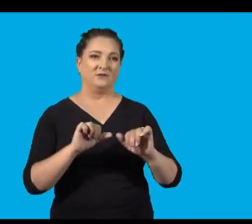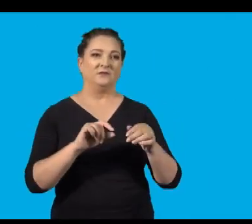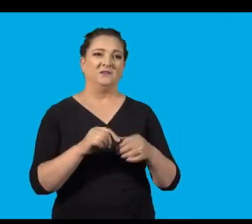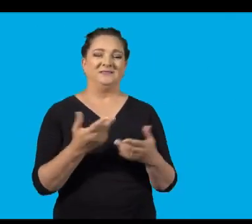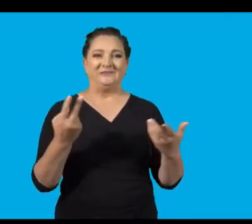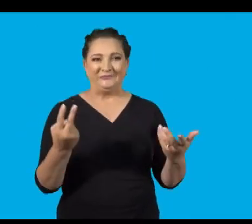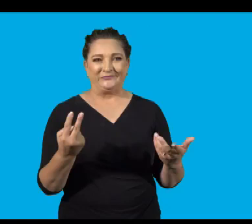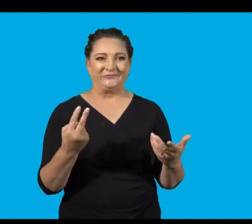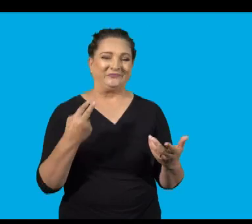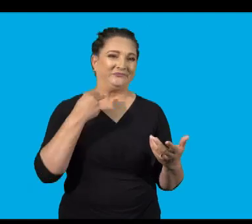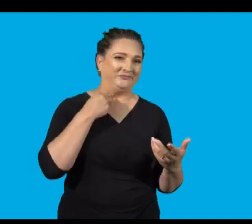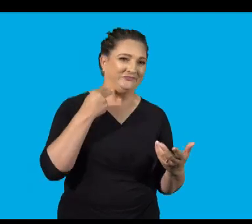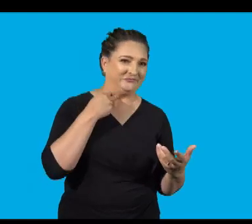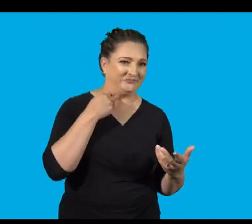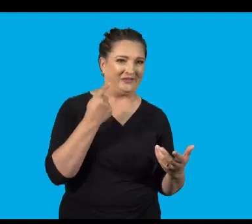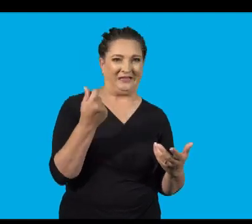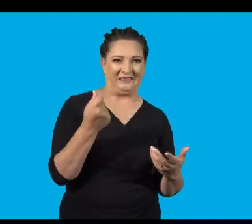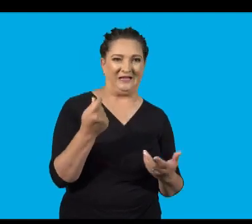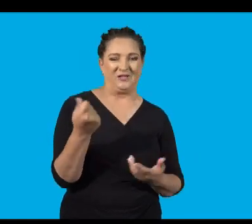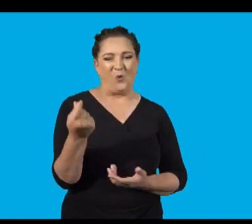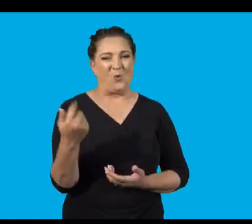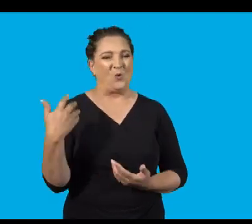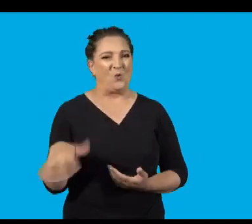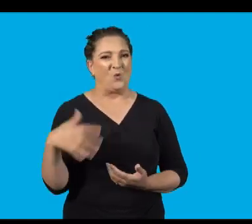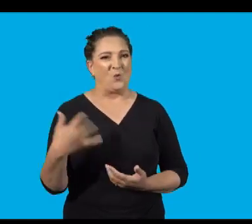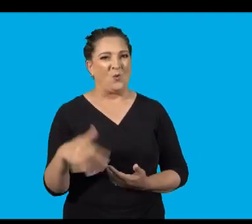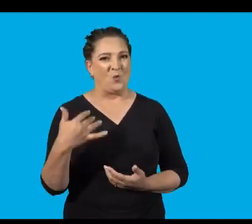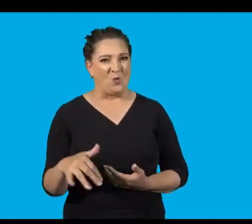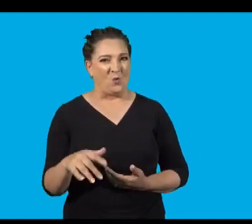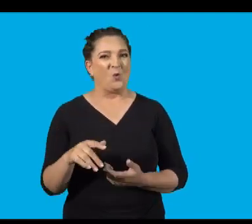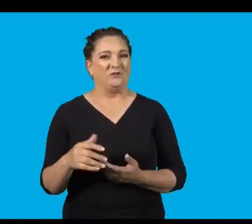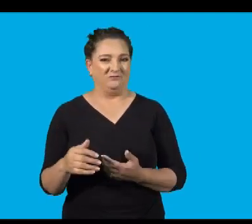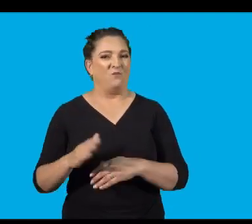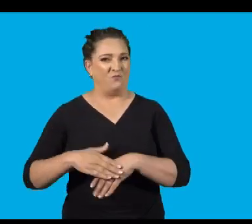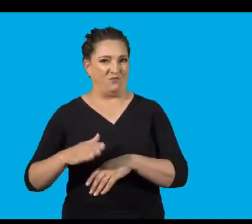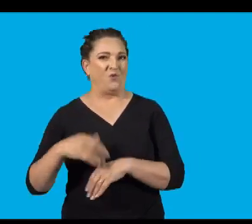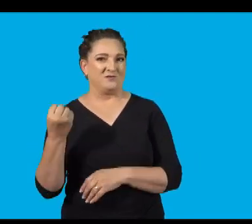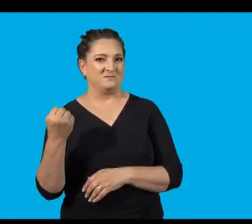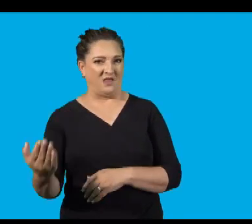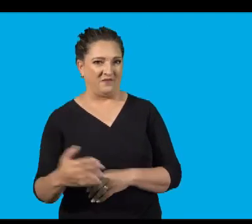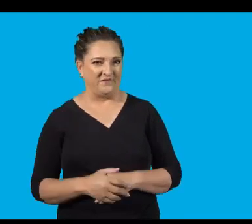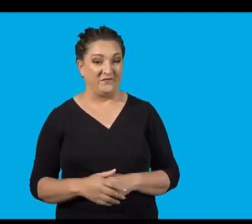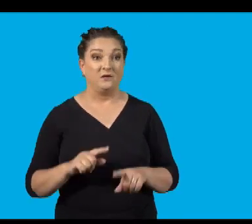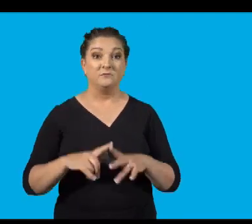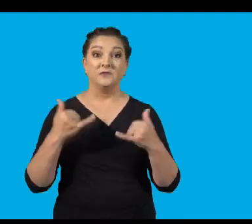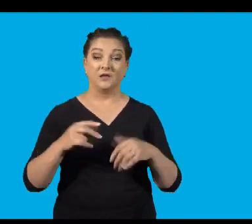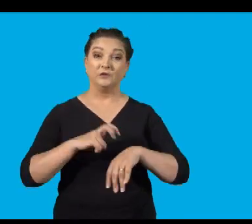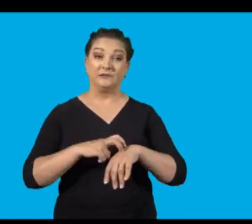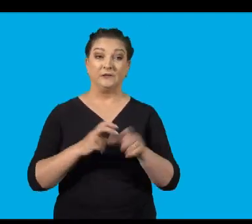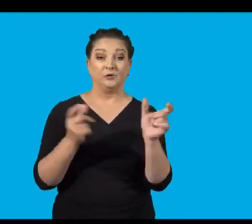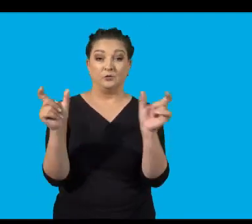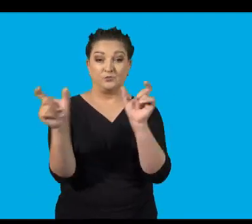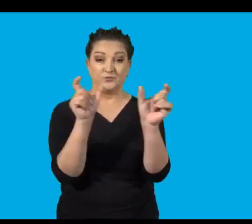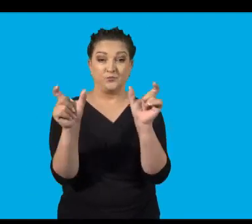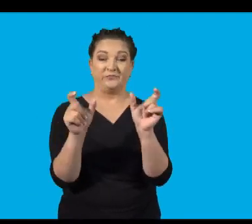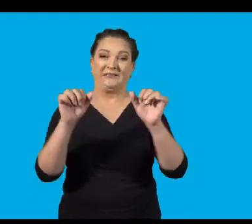sentence, we identify, unfortunately, the taxi fares is becoming expensive. And remember, we want agreement